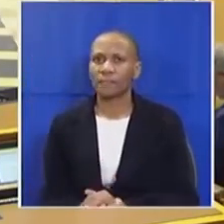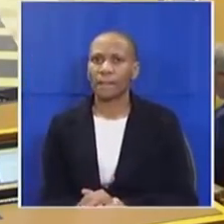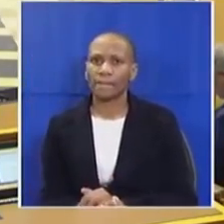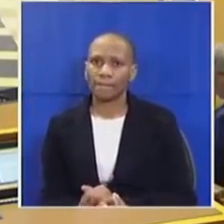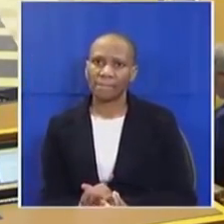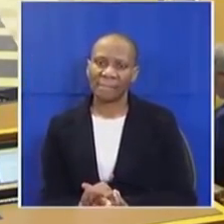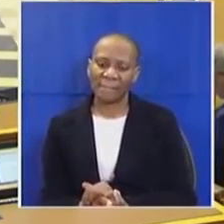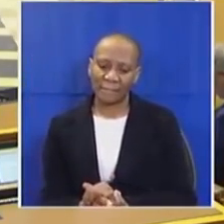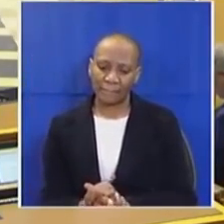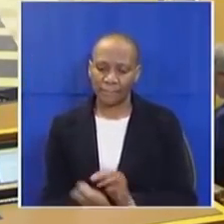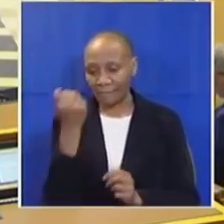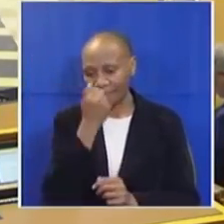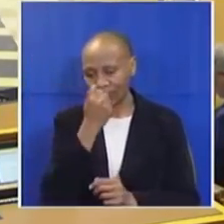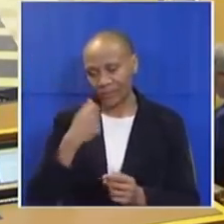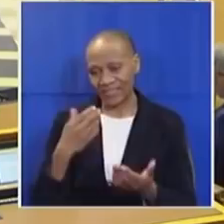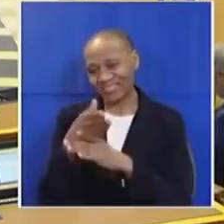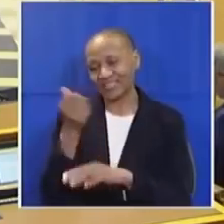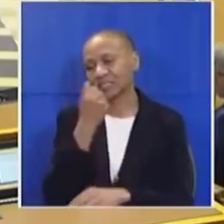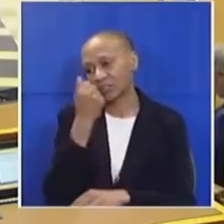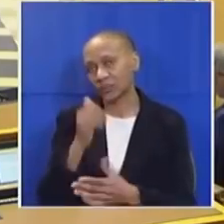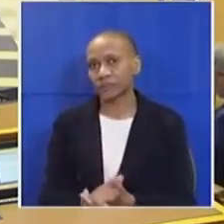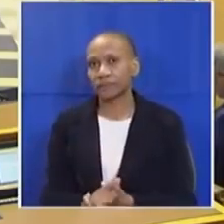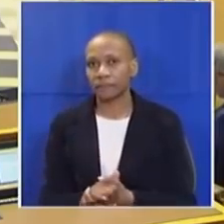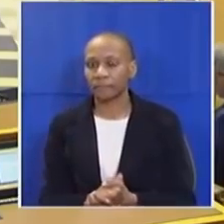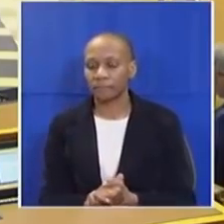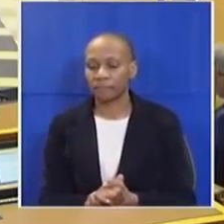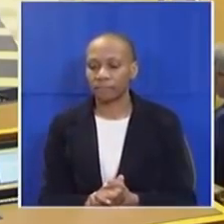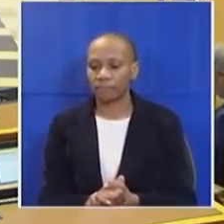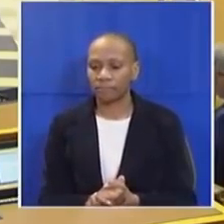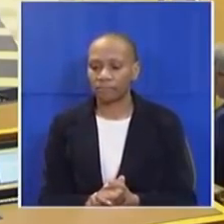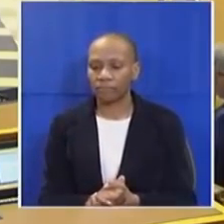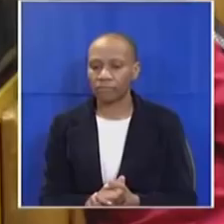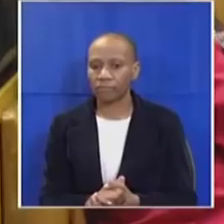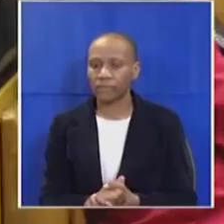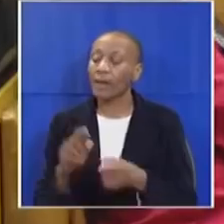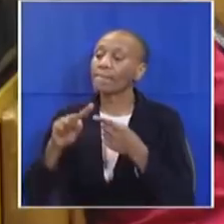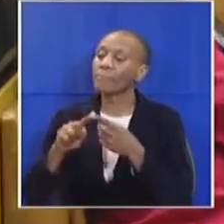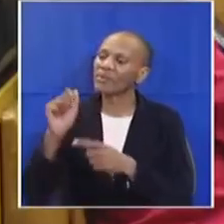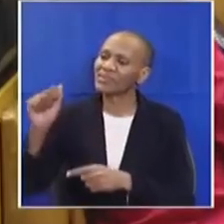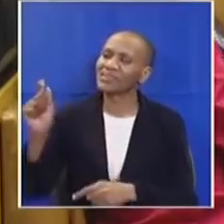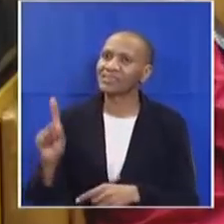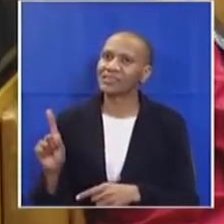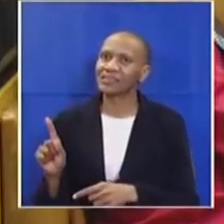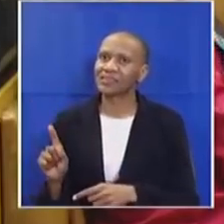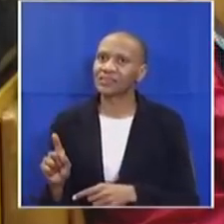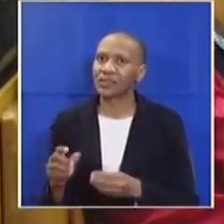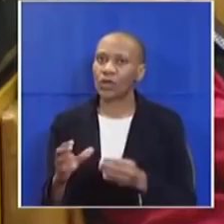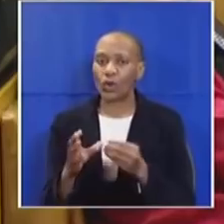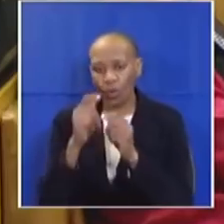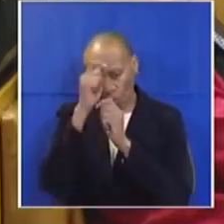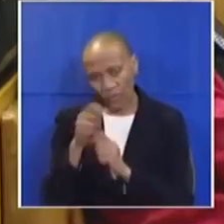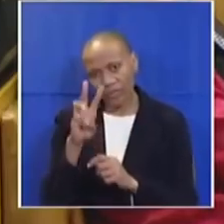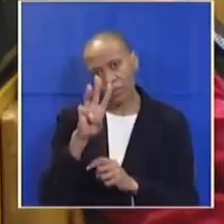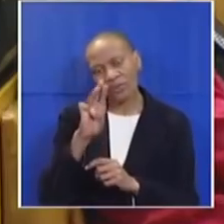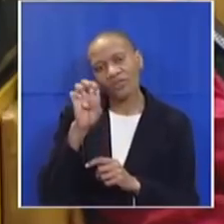Paulson? Apologies to the Speaker for interrupting, but the Honourable Vessels... On what point are you rising? The Honourable Vessels was removed